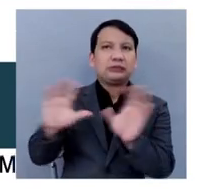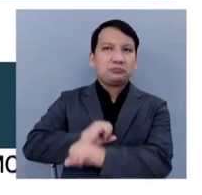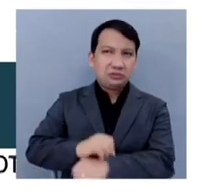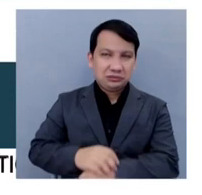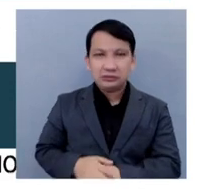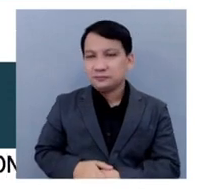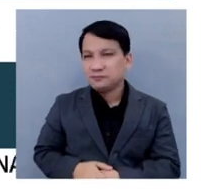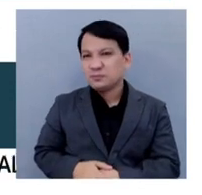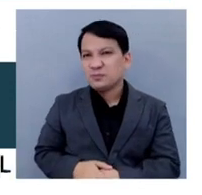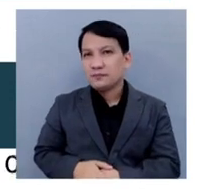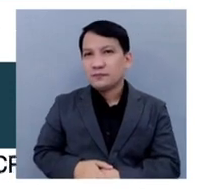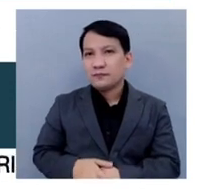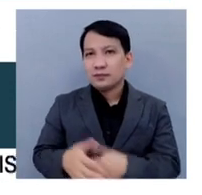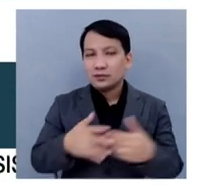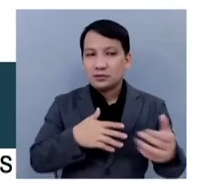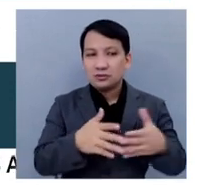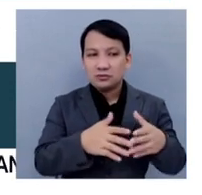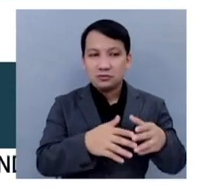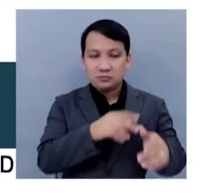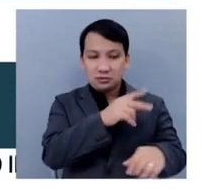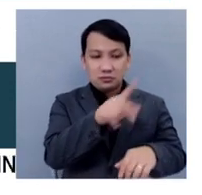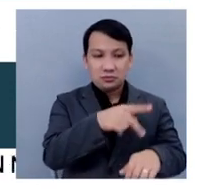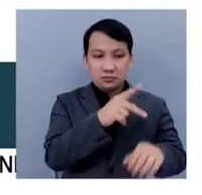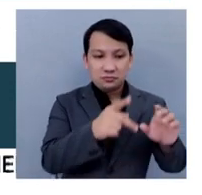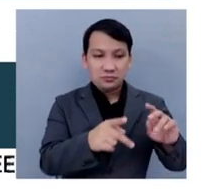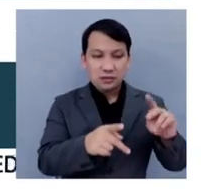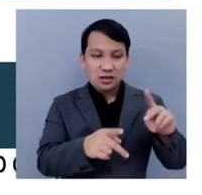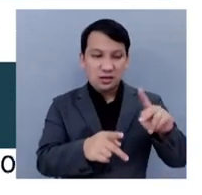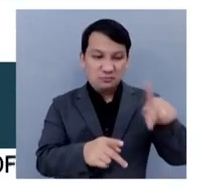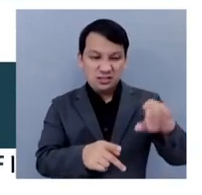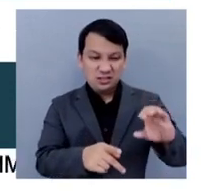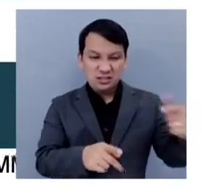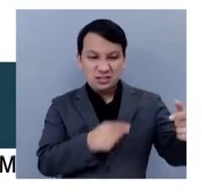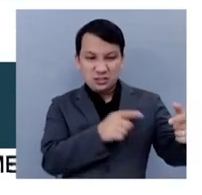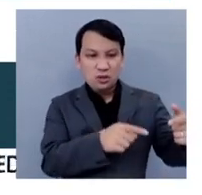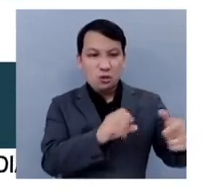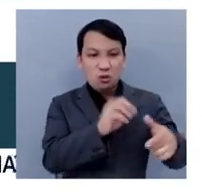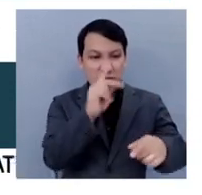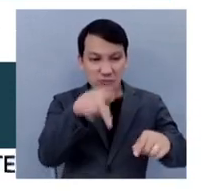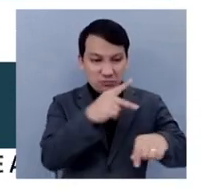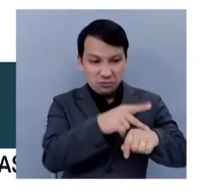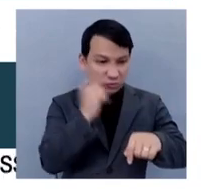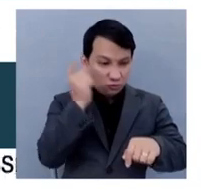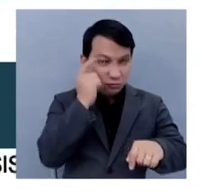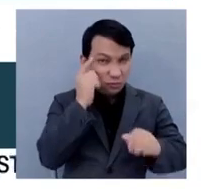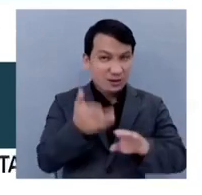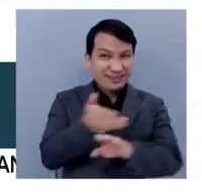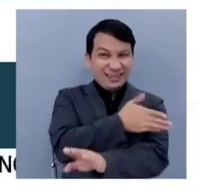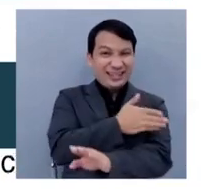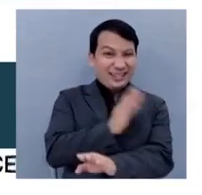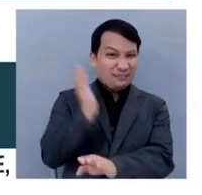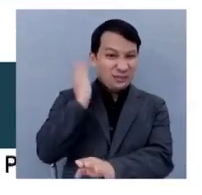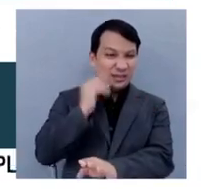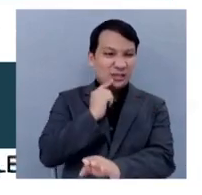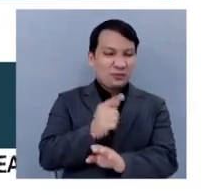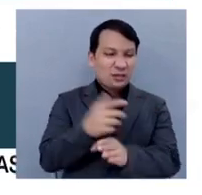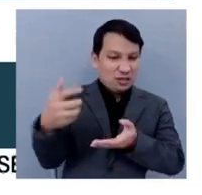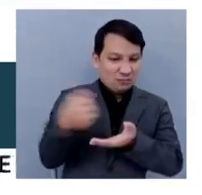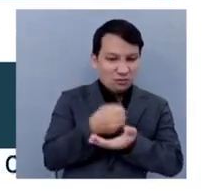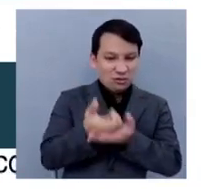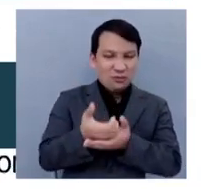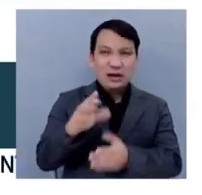the efforts of the Philippine government to go after their ill-gotten wealth, their unpaid taxes, and their criminal